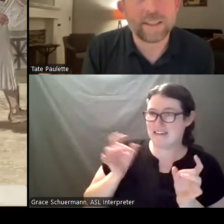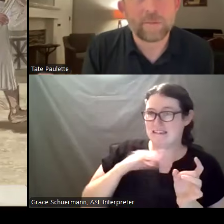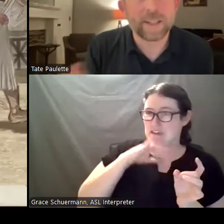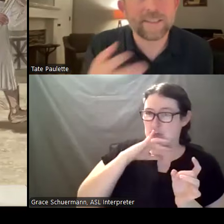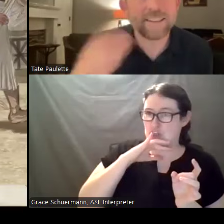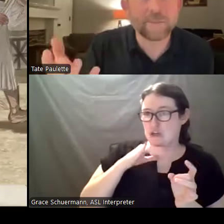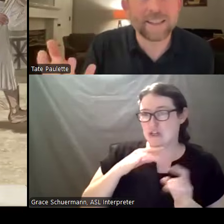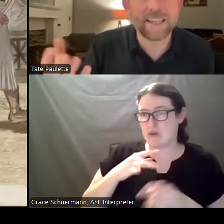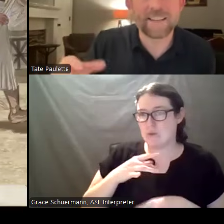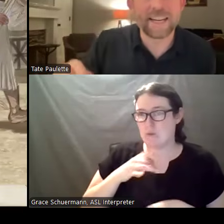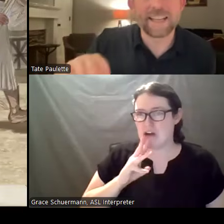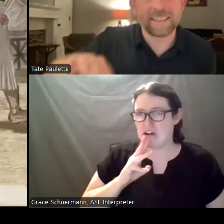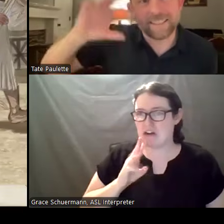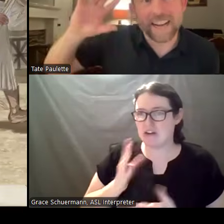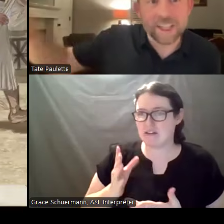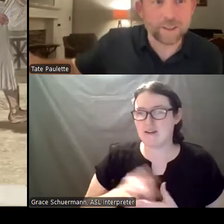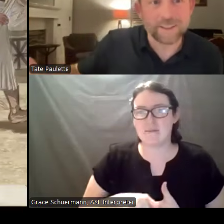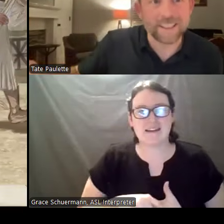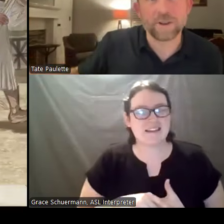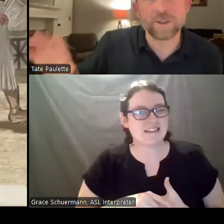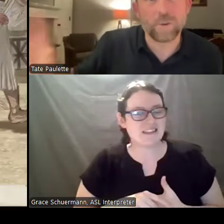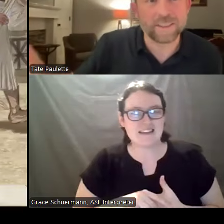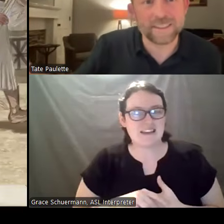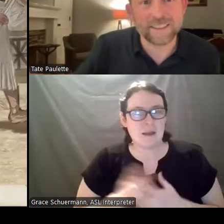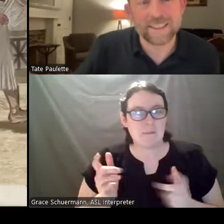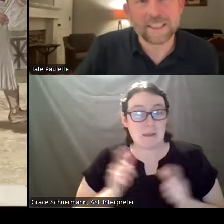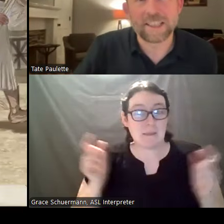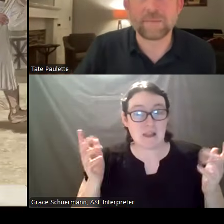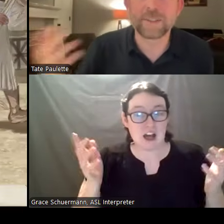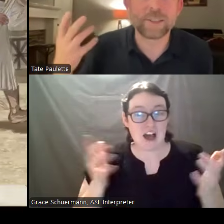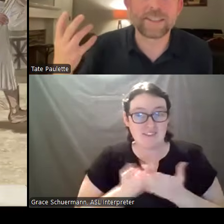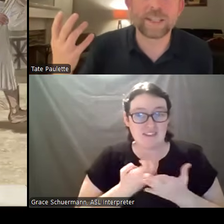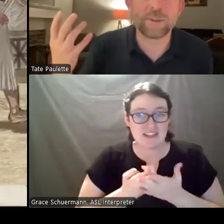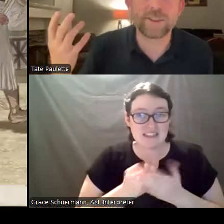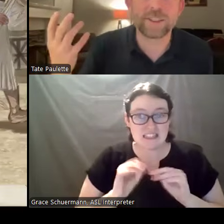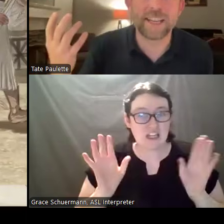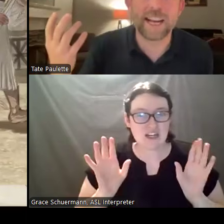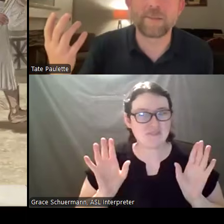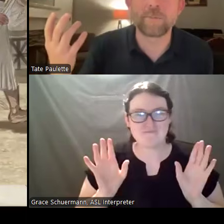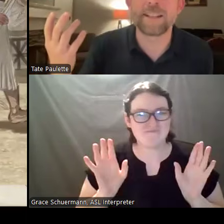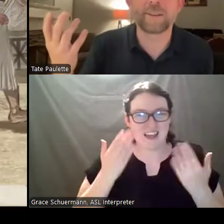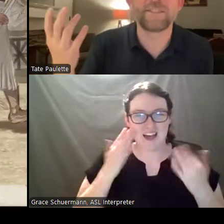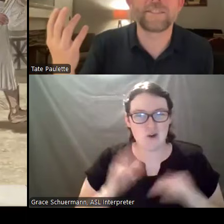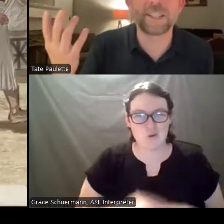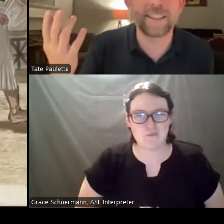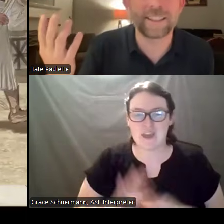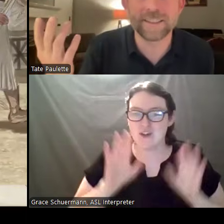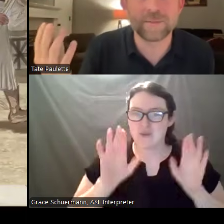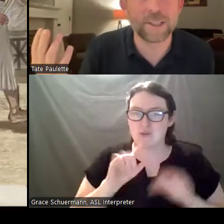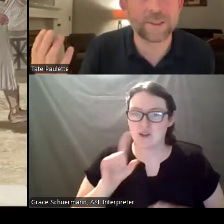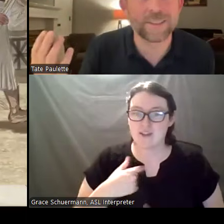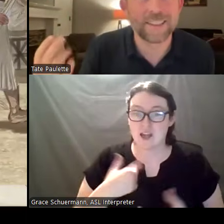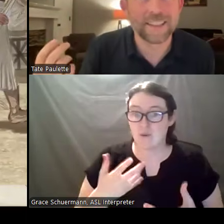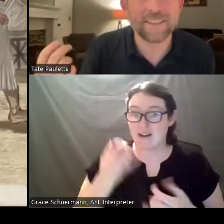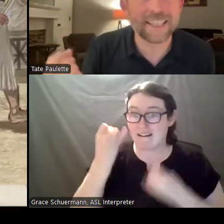water, but it's not something that I at least that I know of in large quantities. So it's a great question, and I would love to hear ideas if